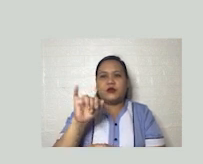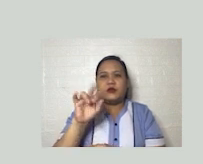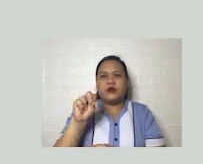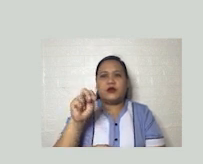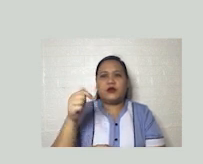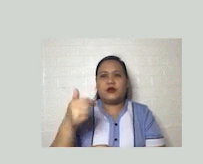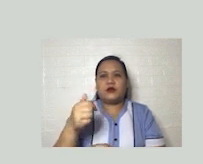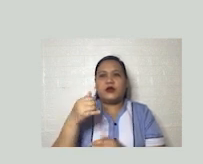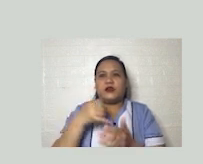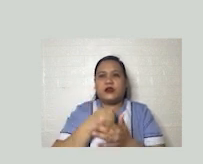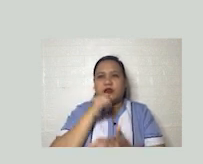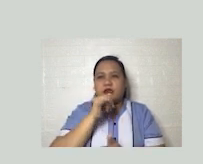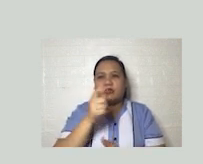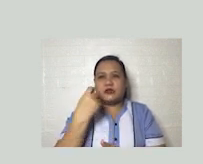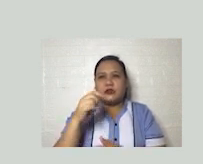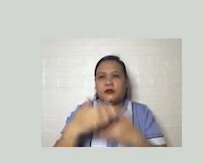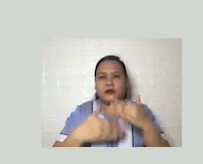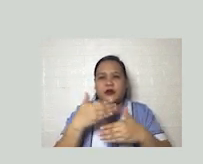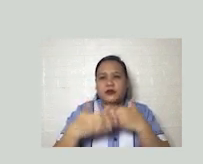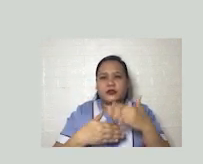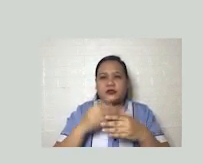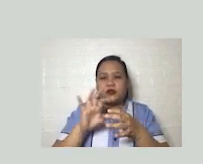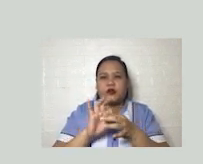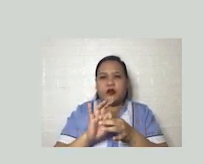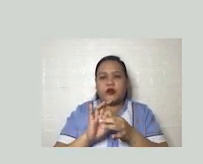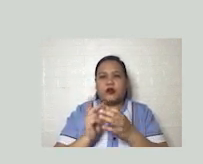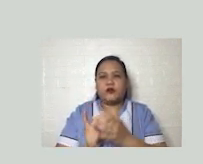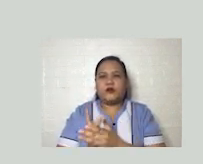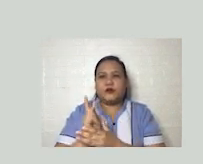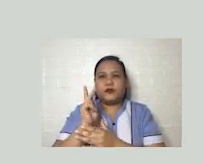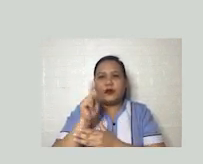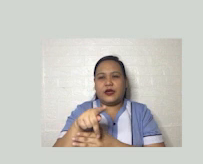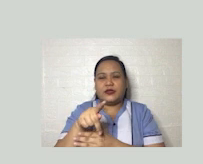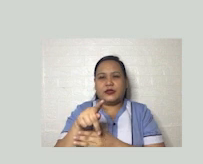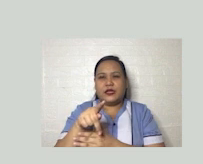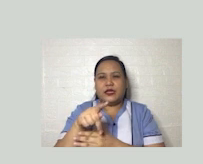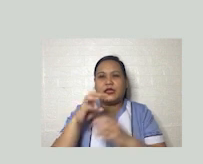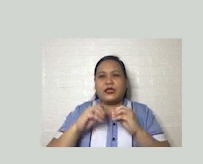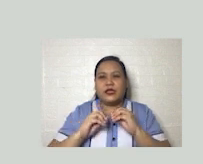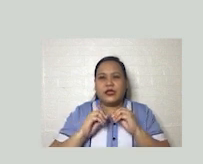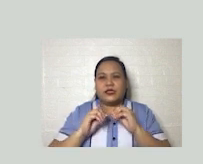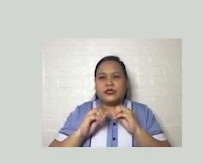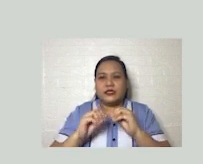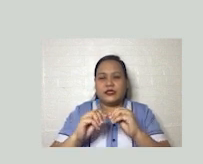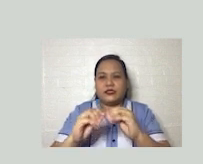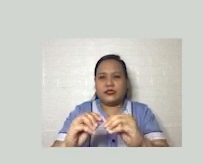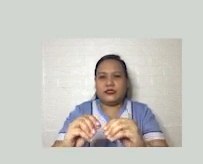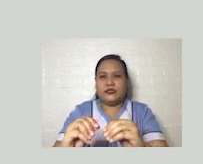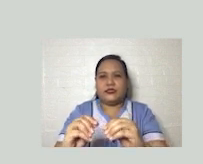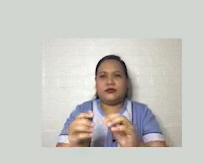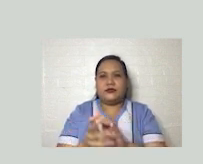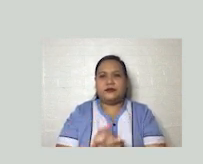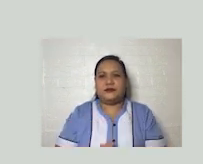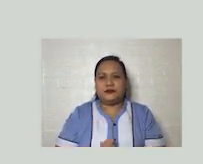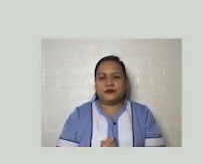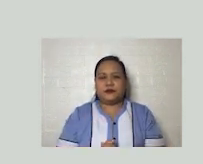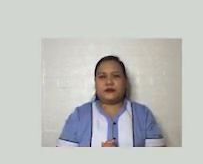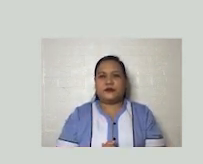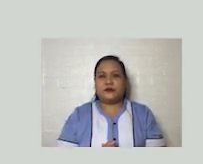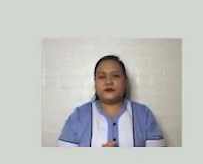the process of planting seeds. There are different methods in sowing seeds, such as